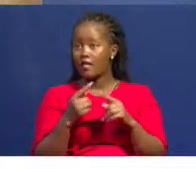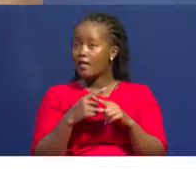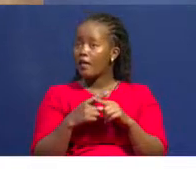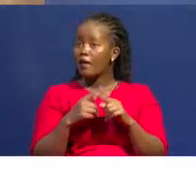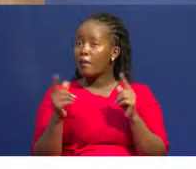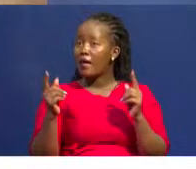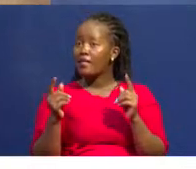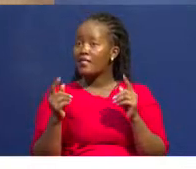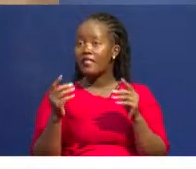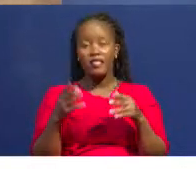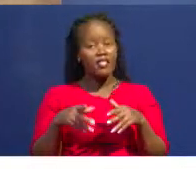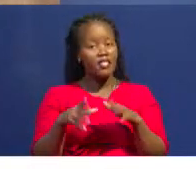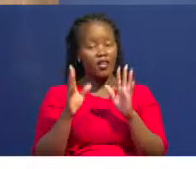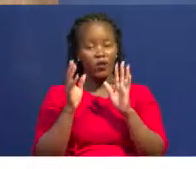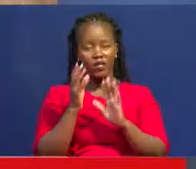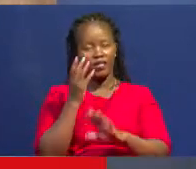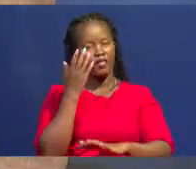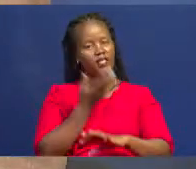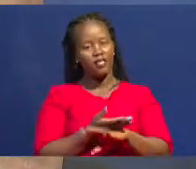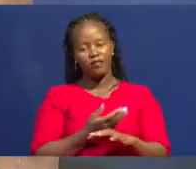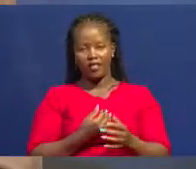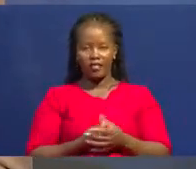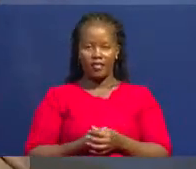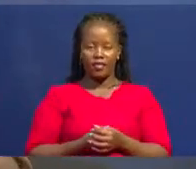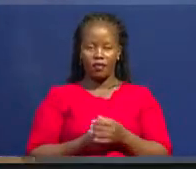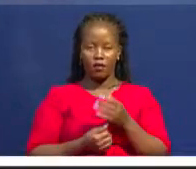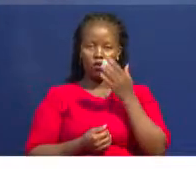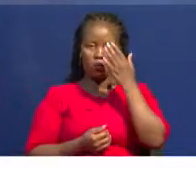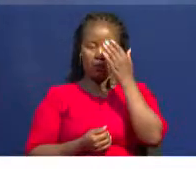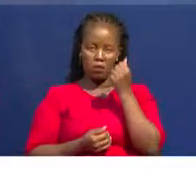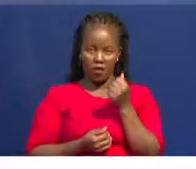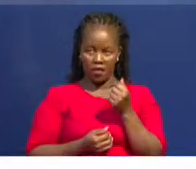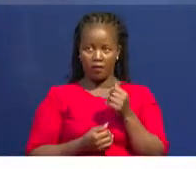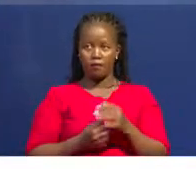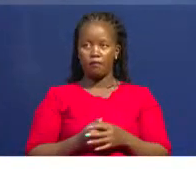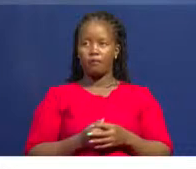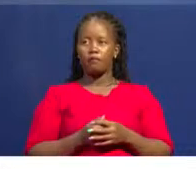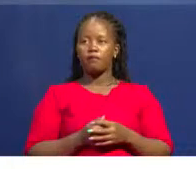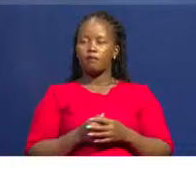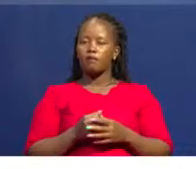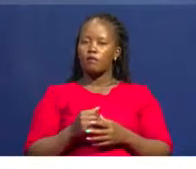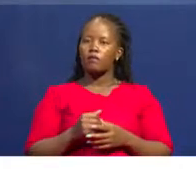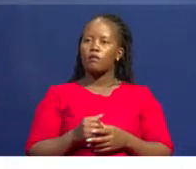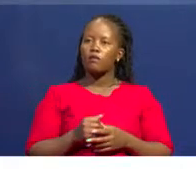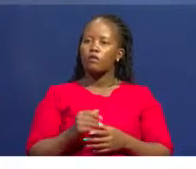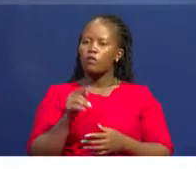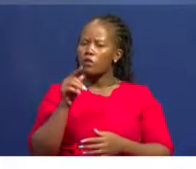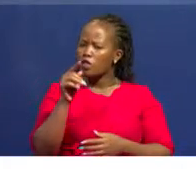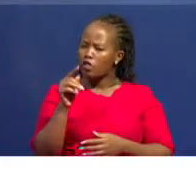can't work. Yes, exactly. I'll show you why. Show me. You are